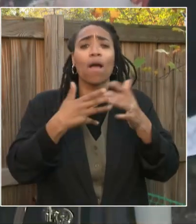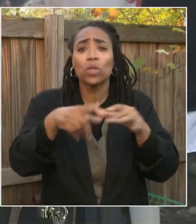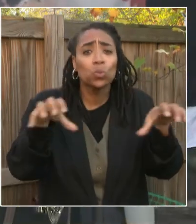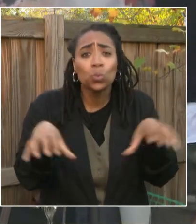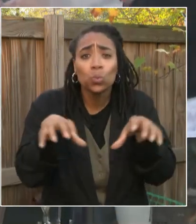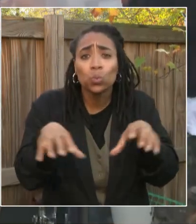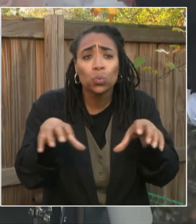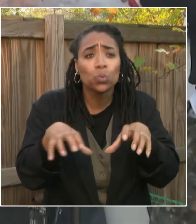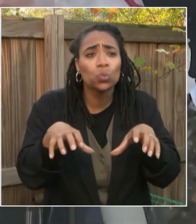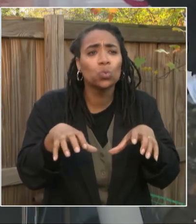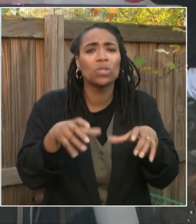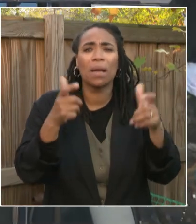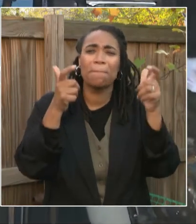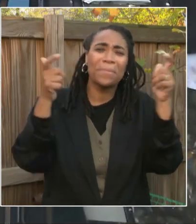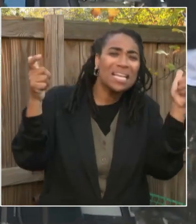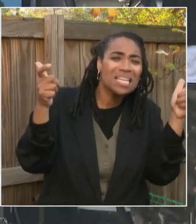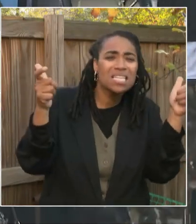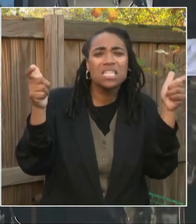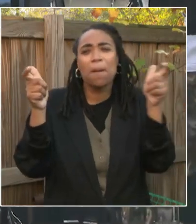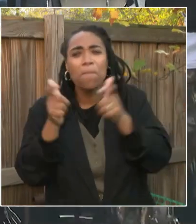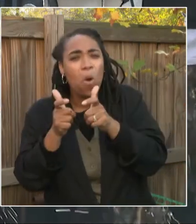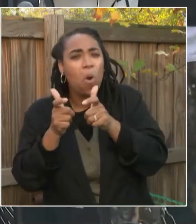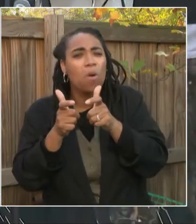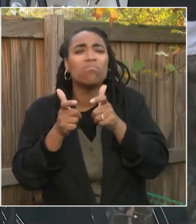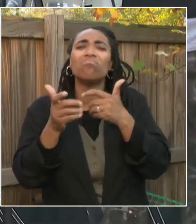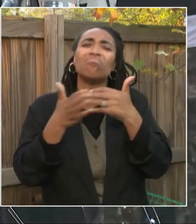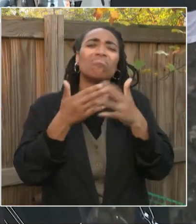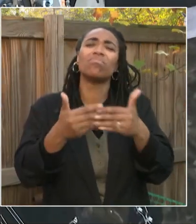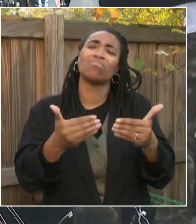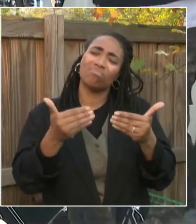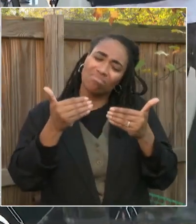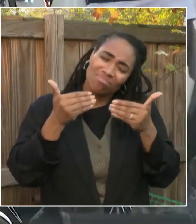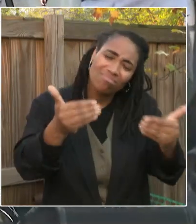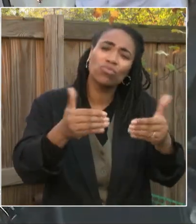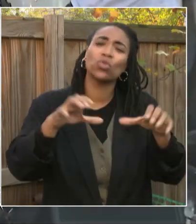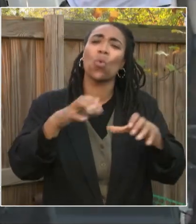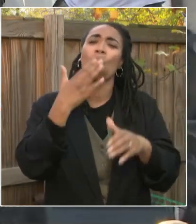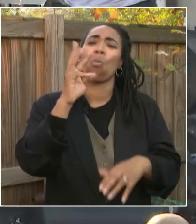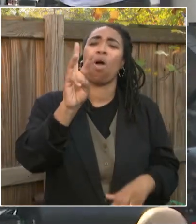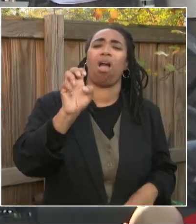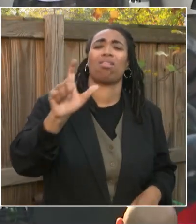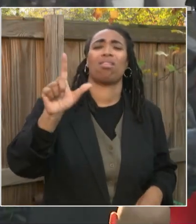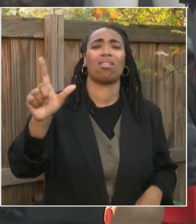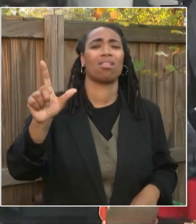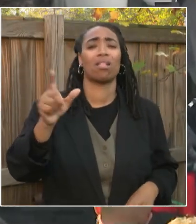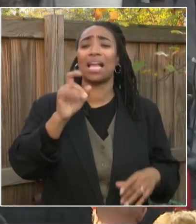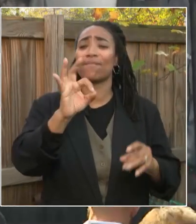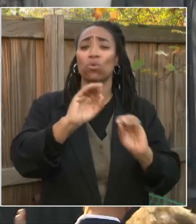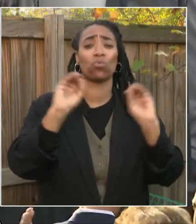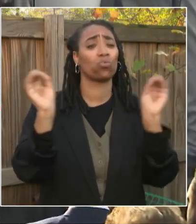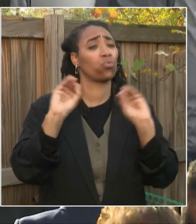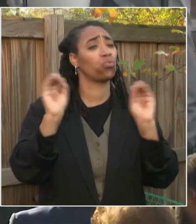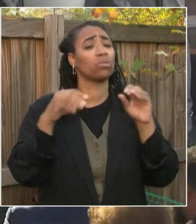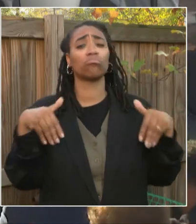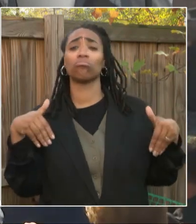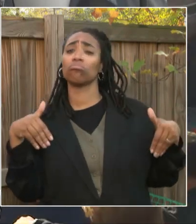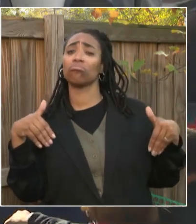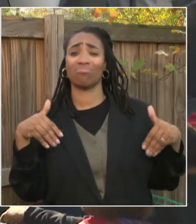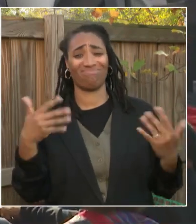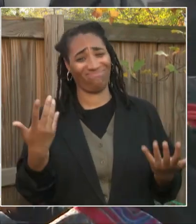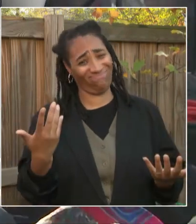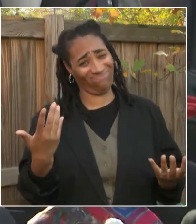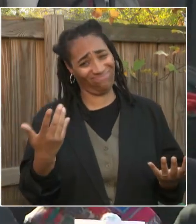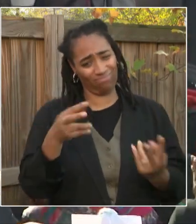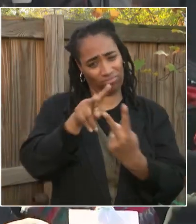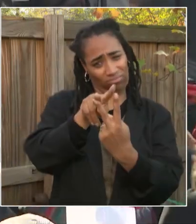small, do it well or don't do it at all. Show you right.